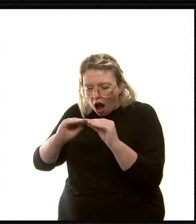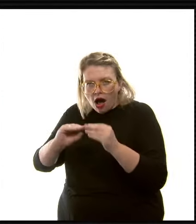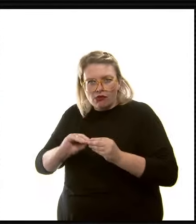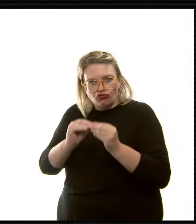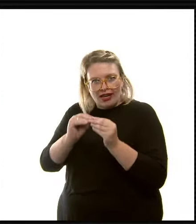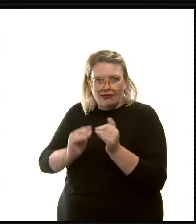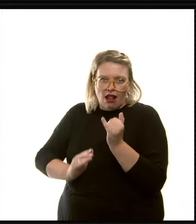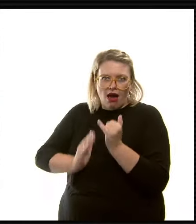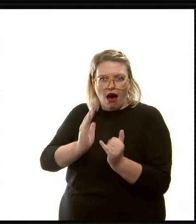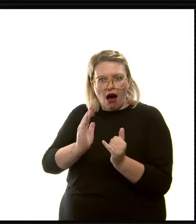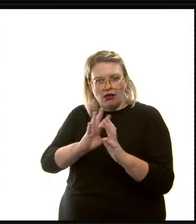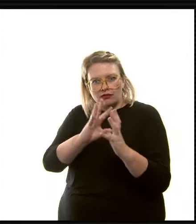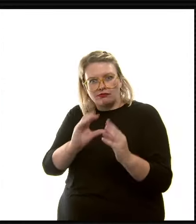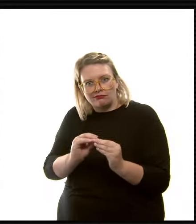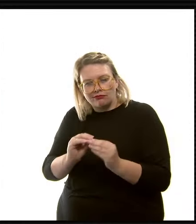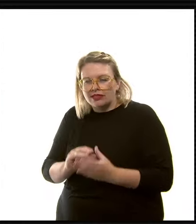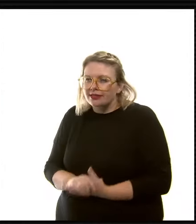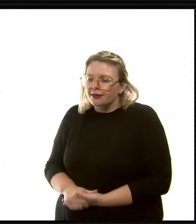model.